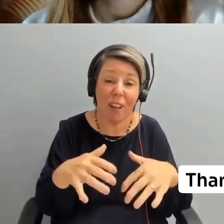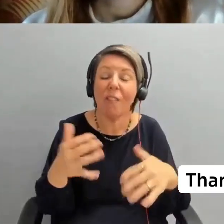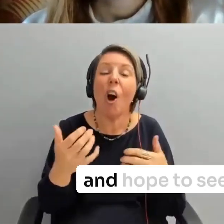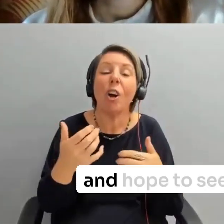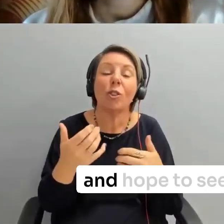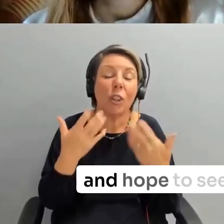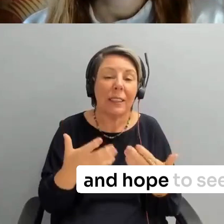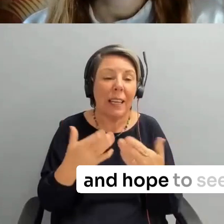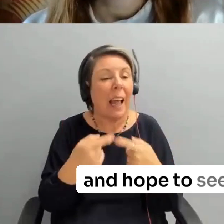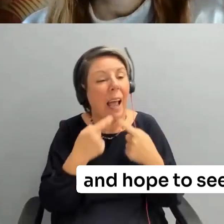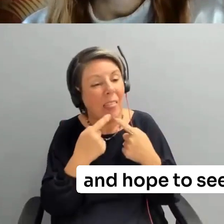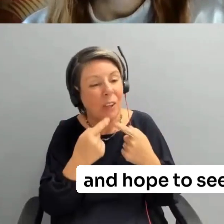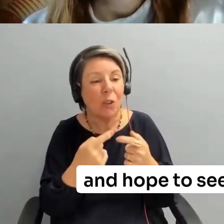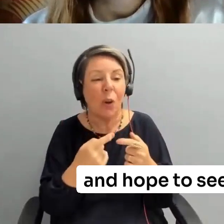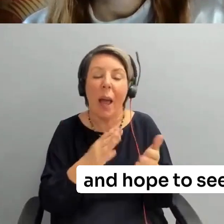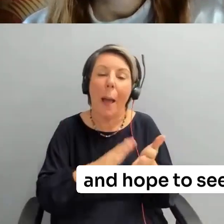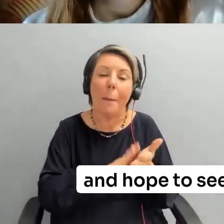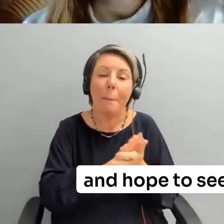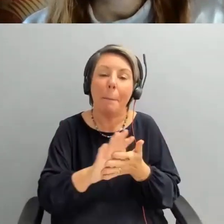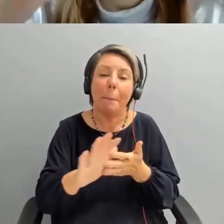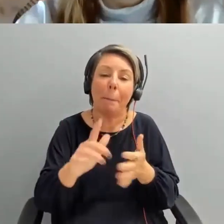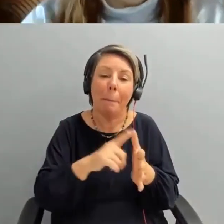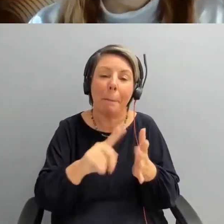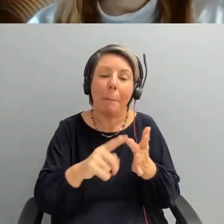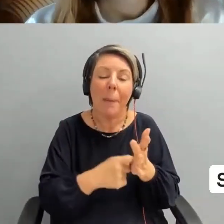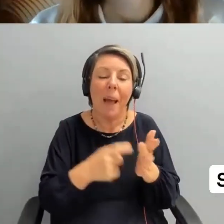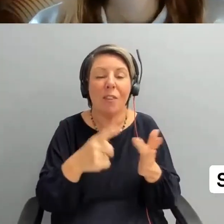Barry, and hope to see you again soon at our next